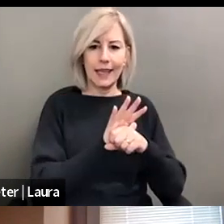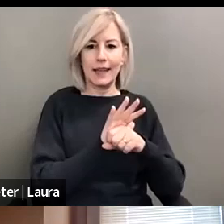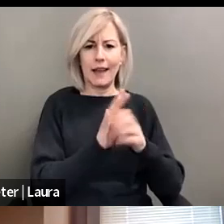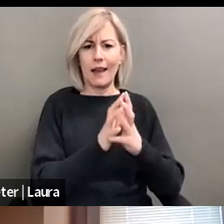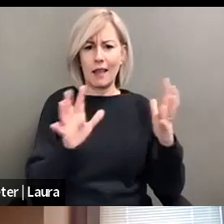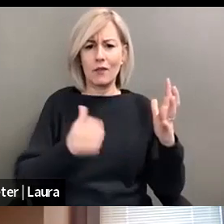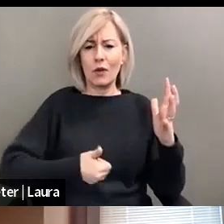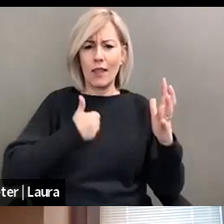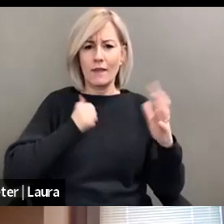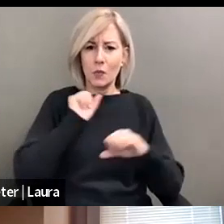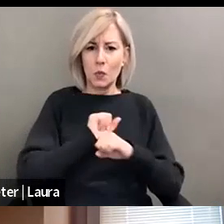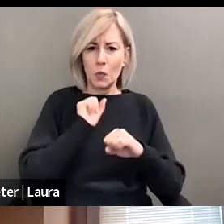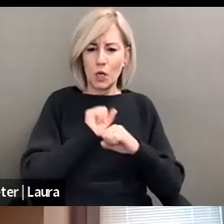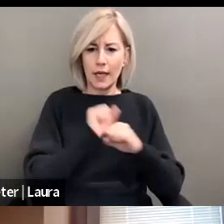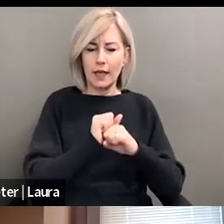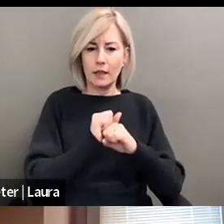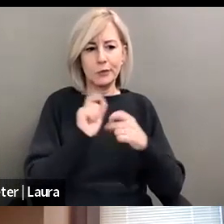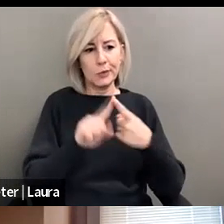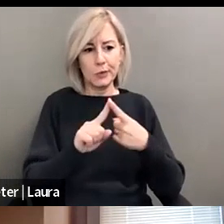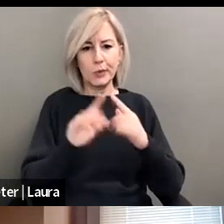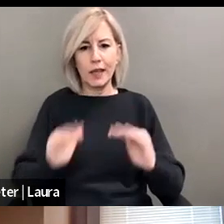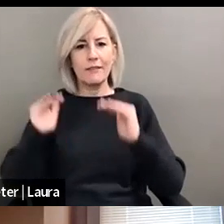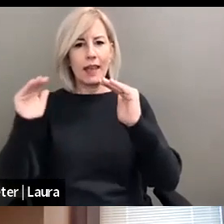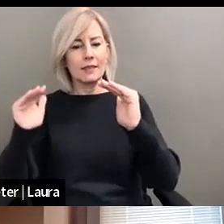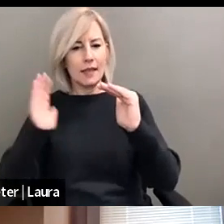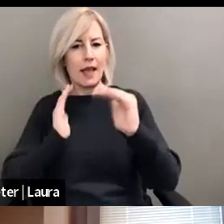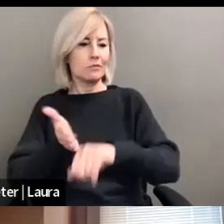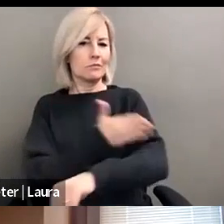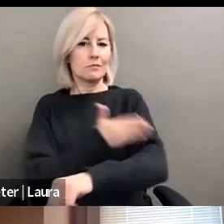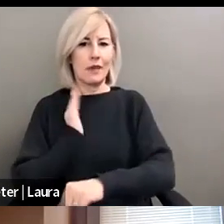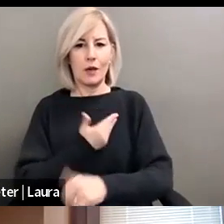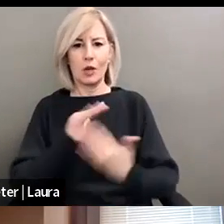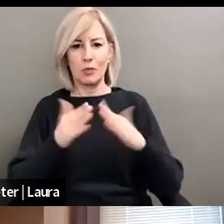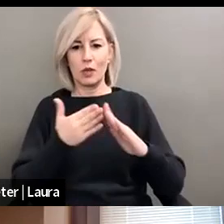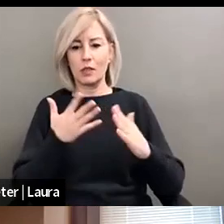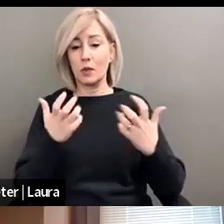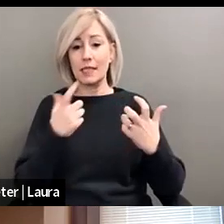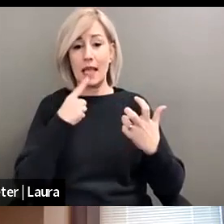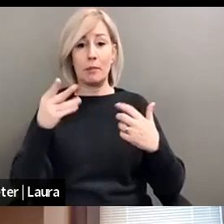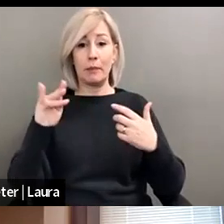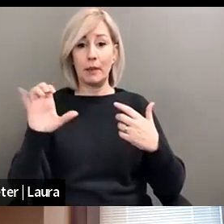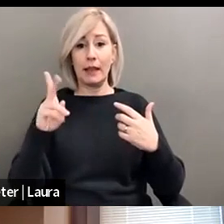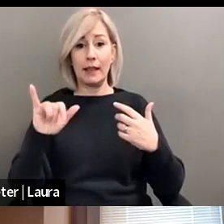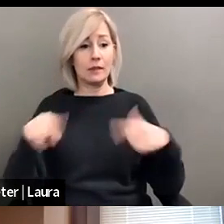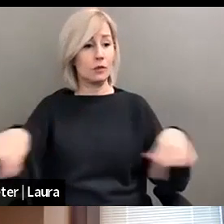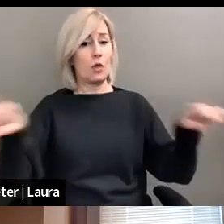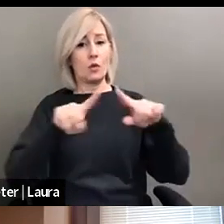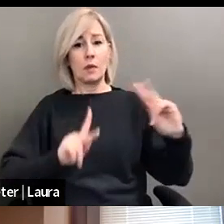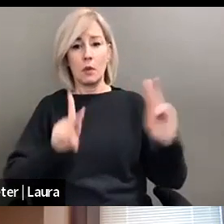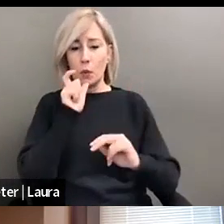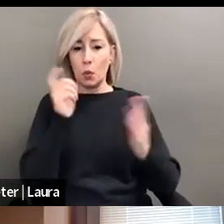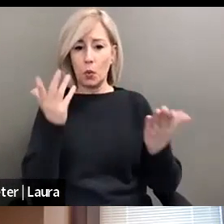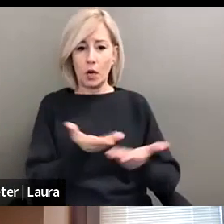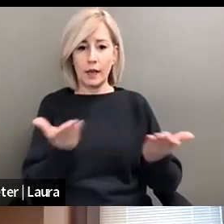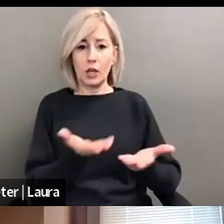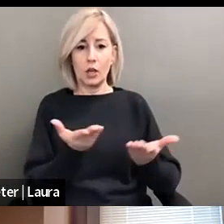of your lives working to advance our community. And I just want to say publicly on this to all those folks who are